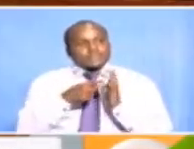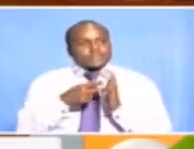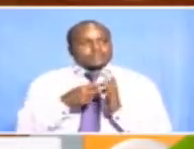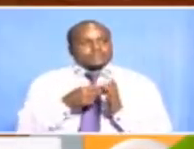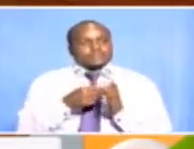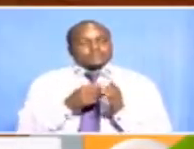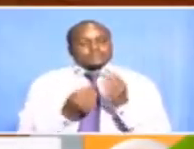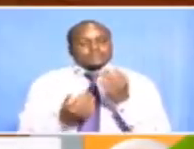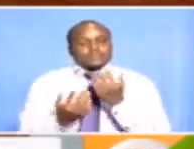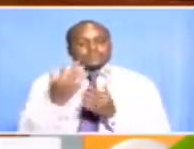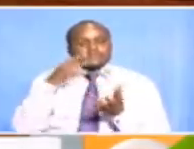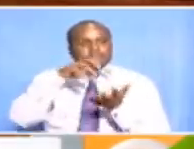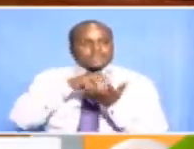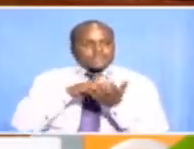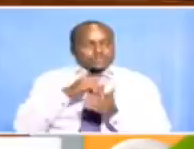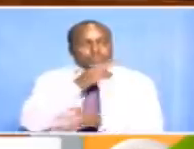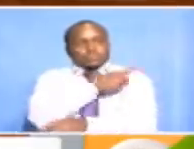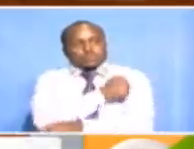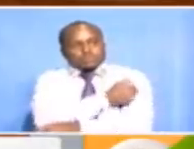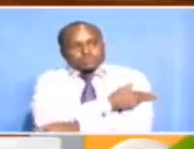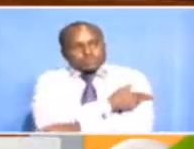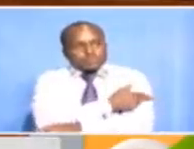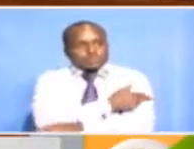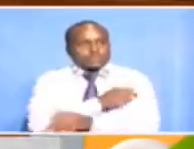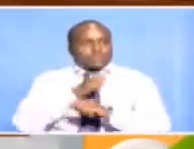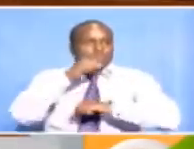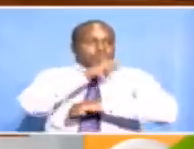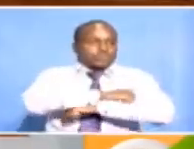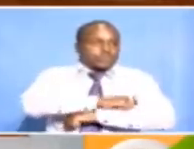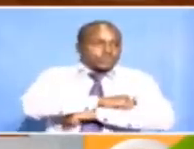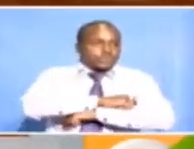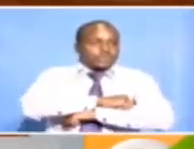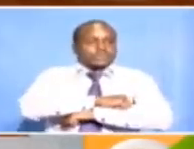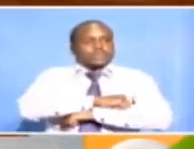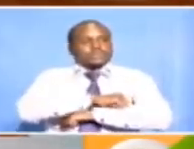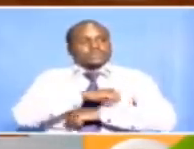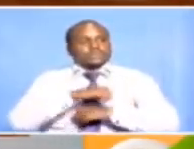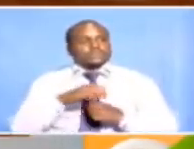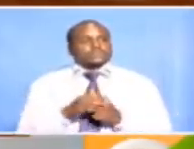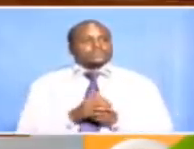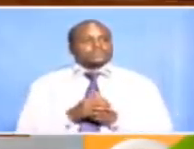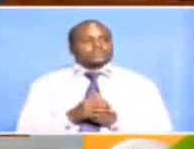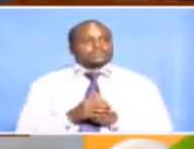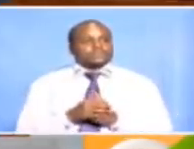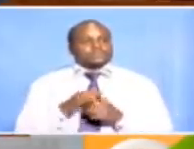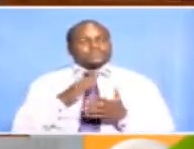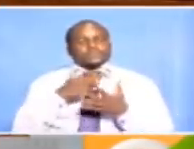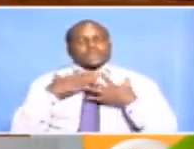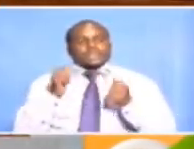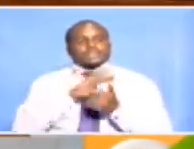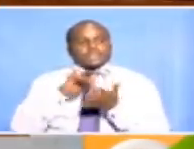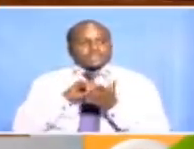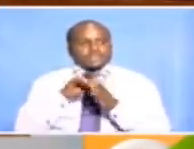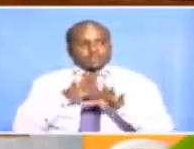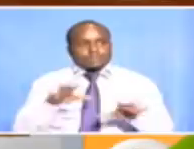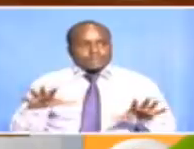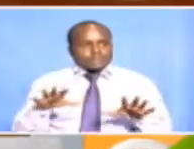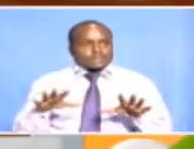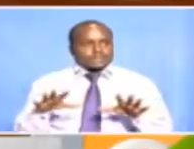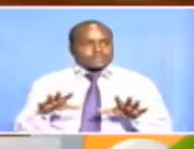stations, hospitals, schools, yeah, health centers, markets.